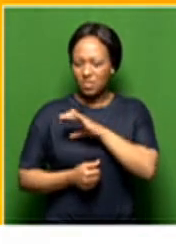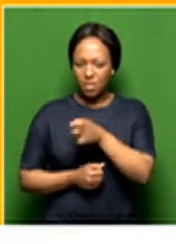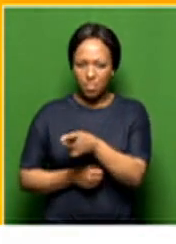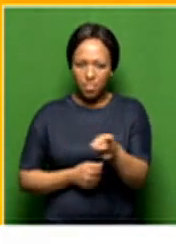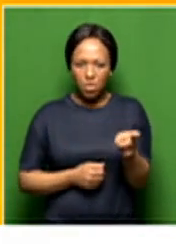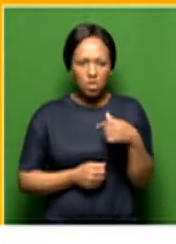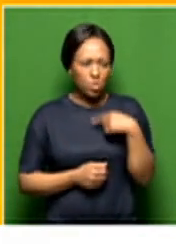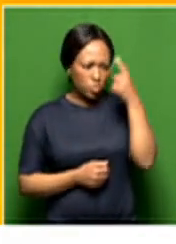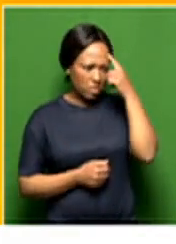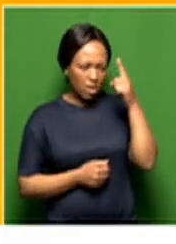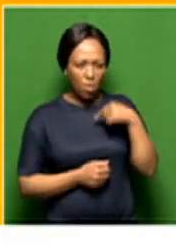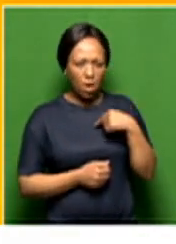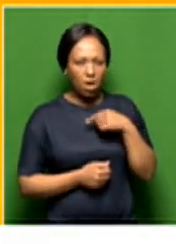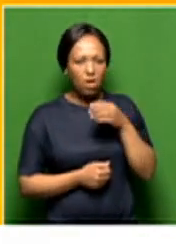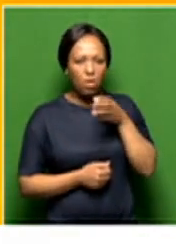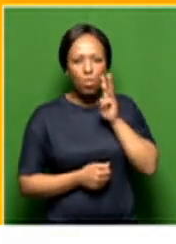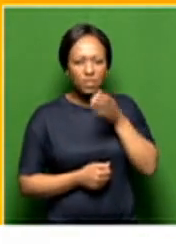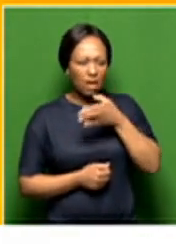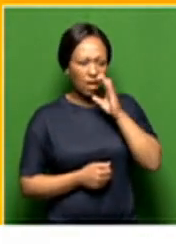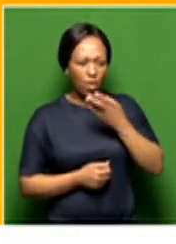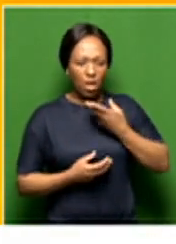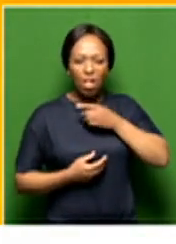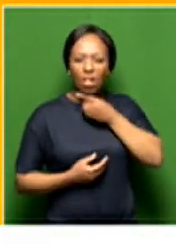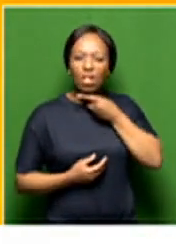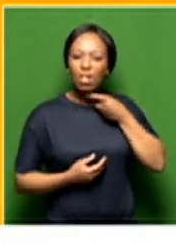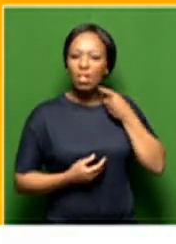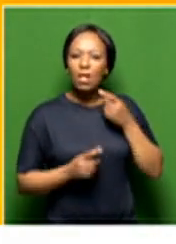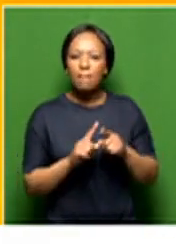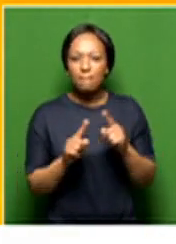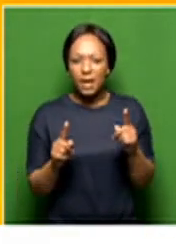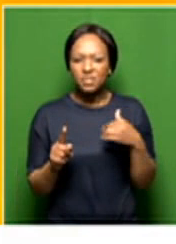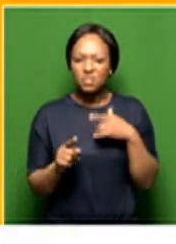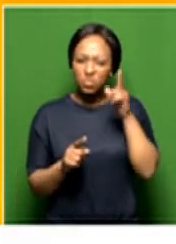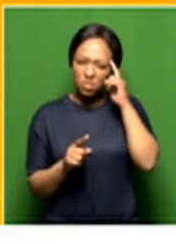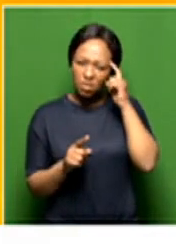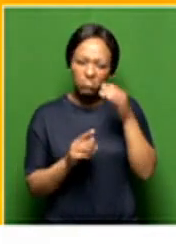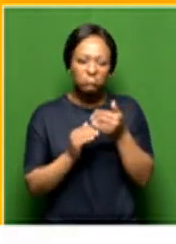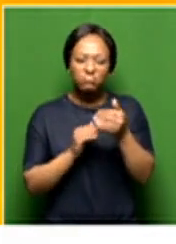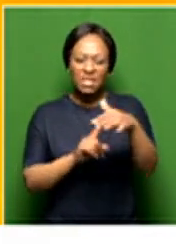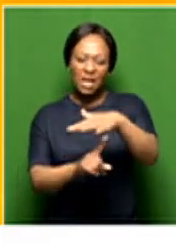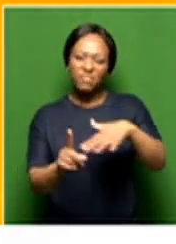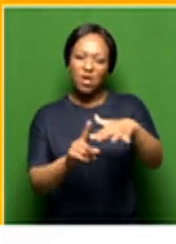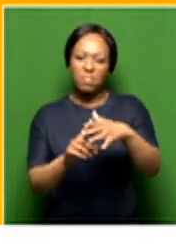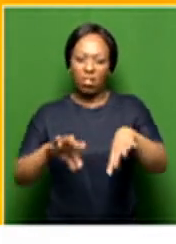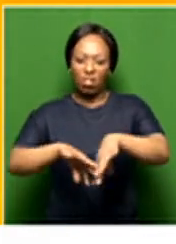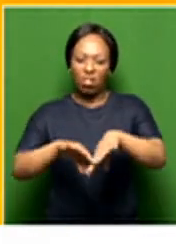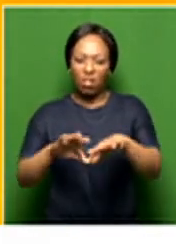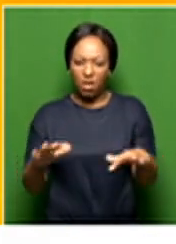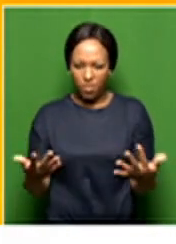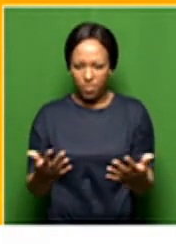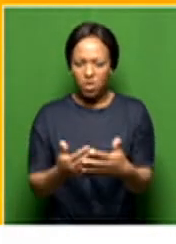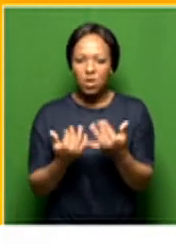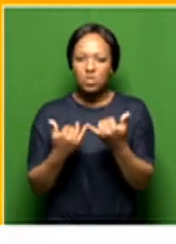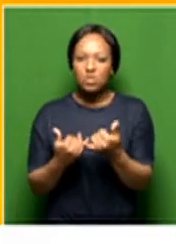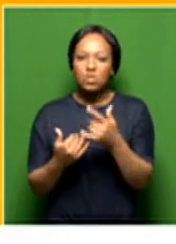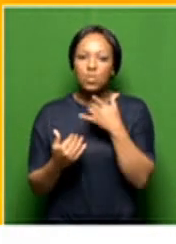to not only think about hydration when purchasing water, but to also think about the effects it will have on the environment. To tell us more, we joined